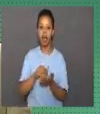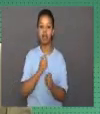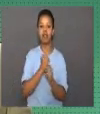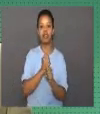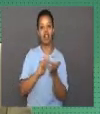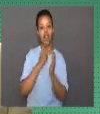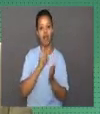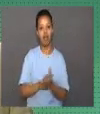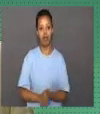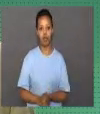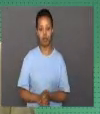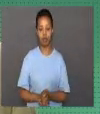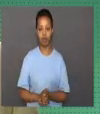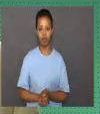material.